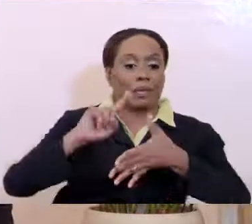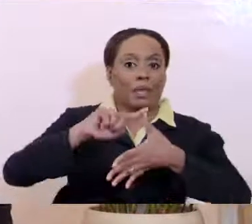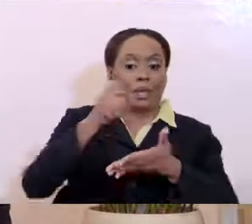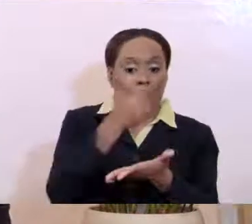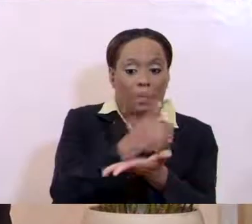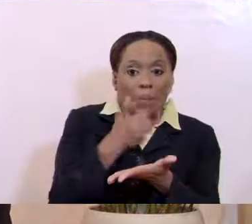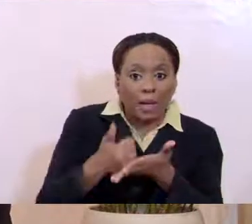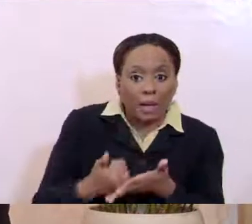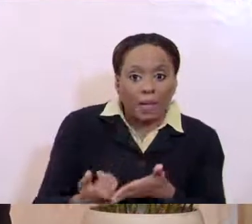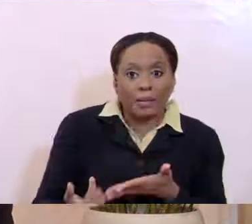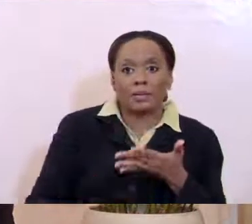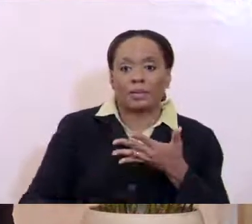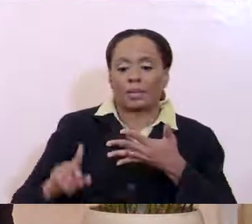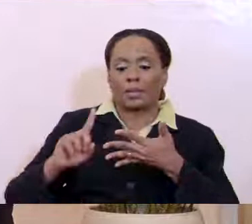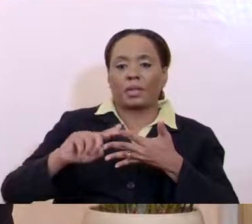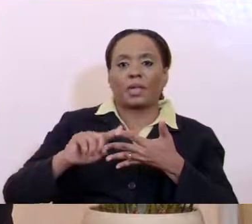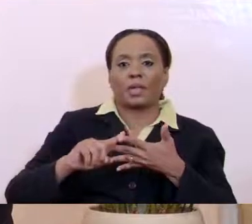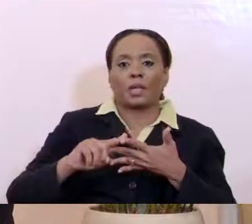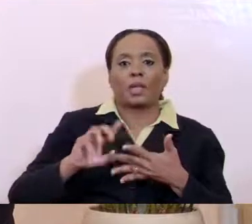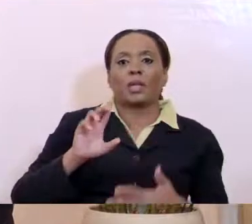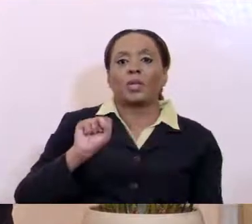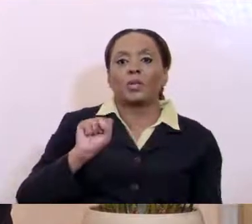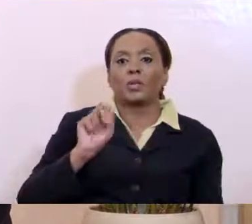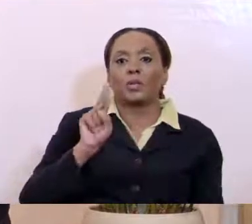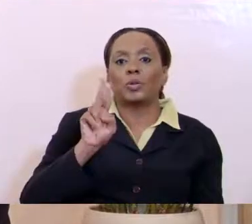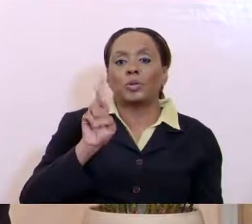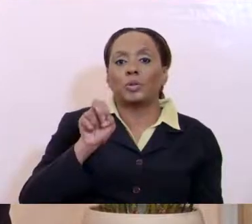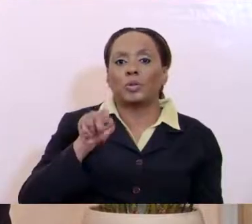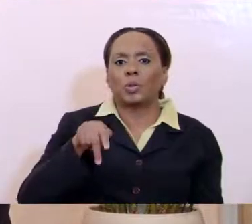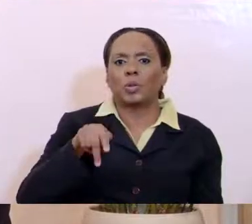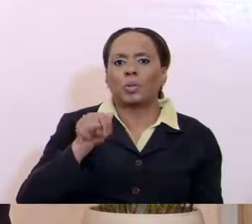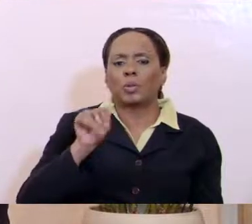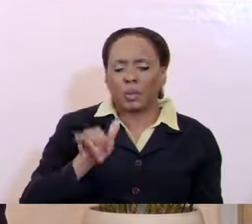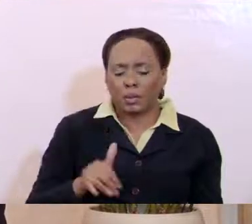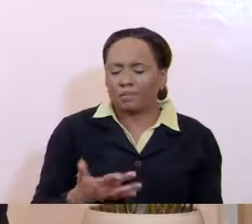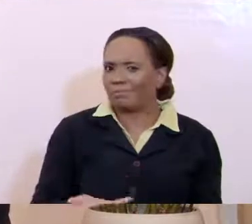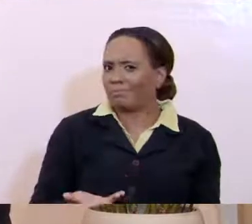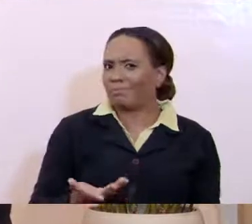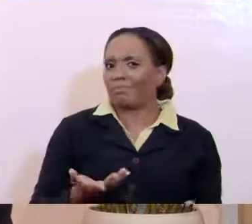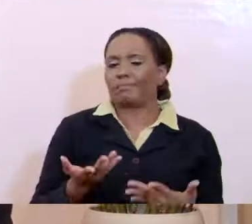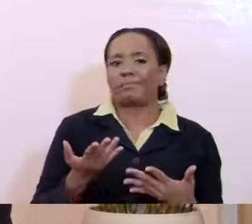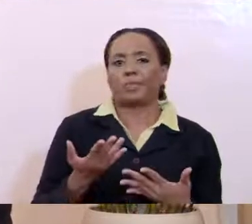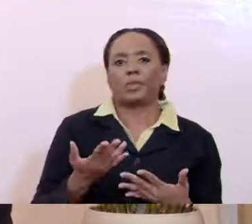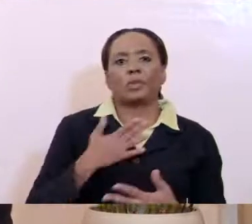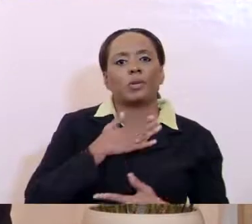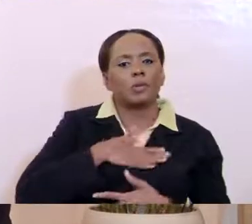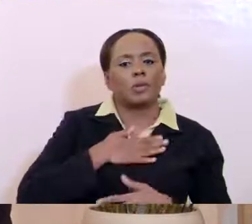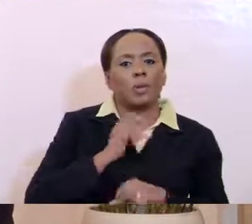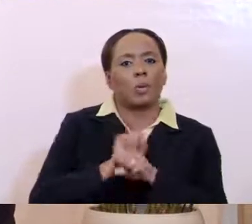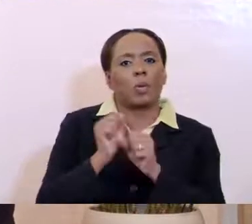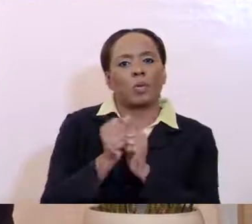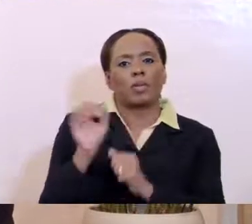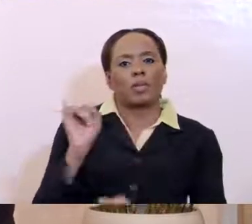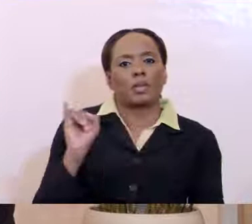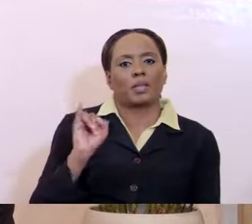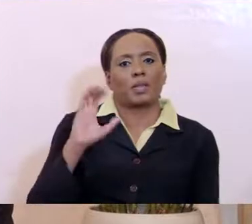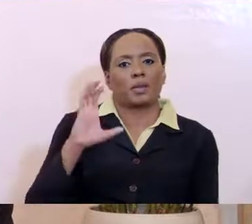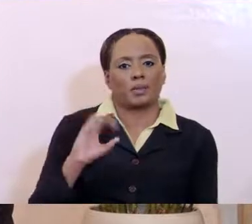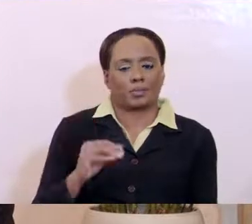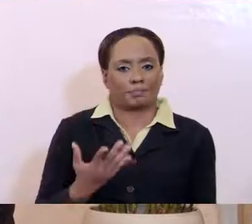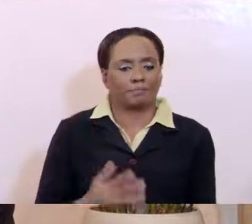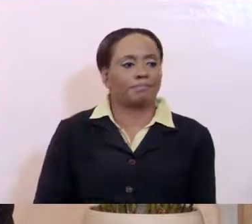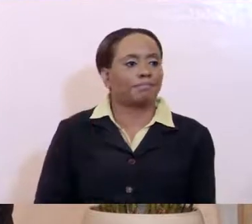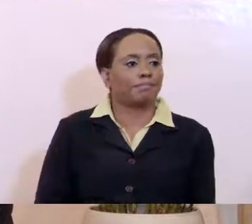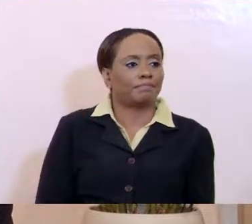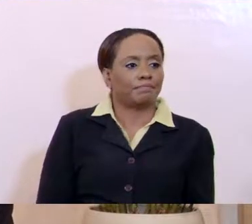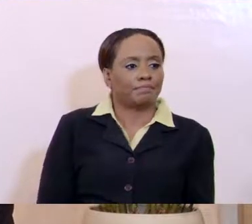on. So there are alternatives that are available, and we encourage Barbadians to work with the insurance companies in exploring those alternatives.